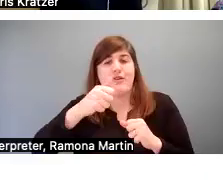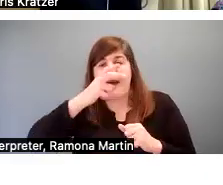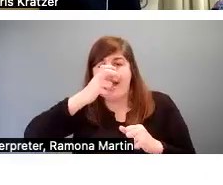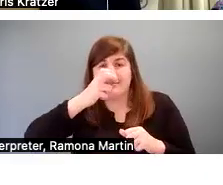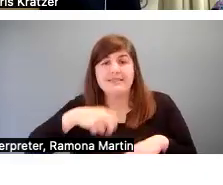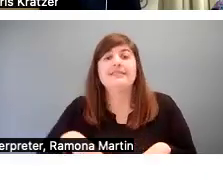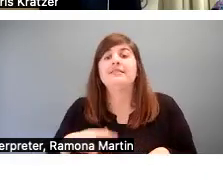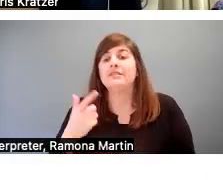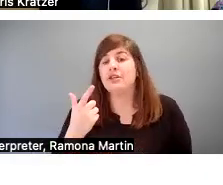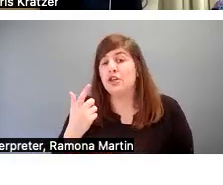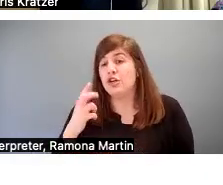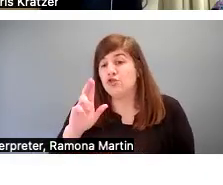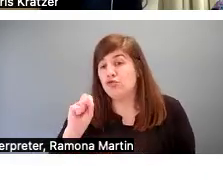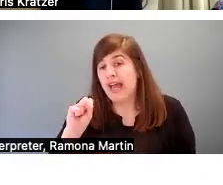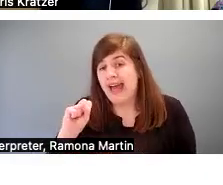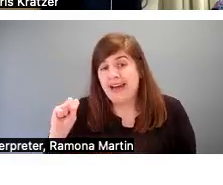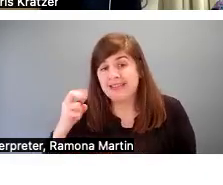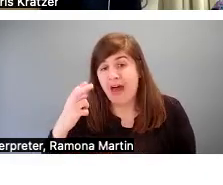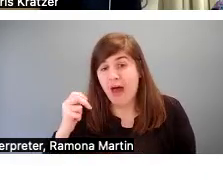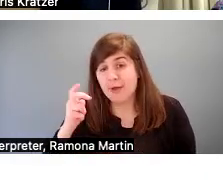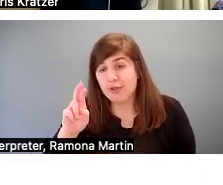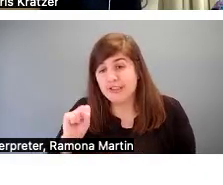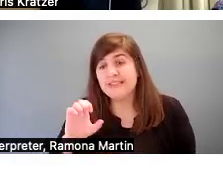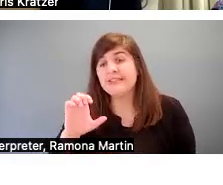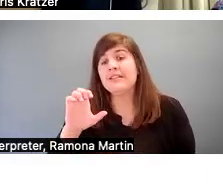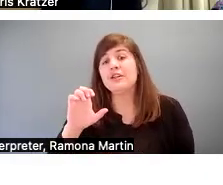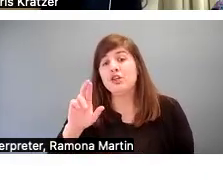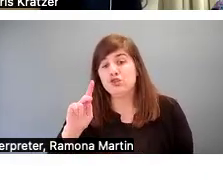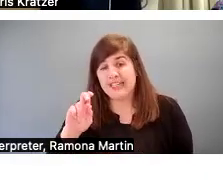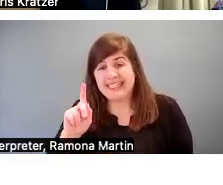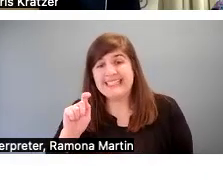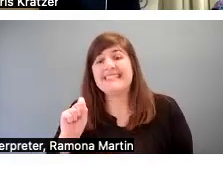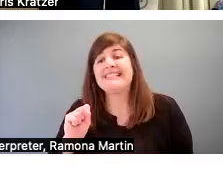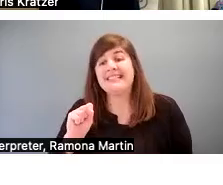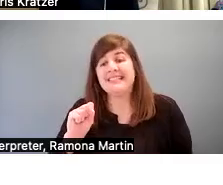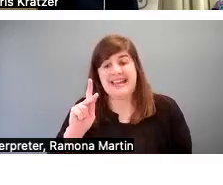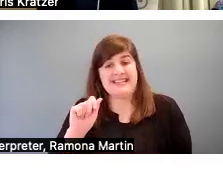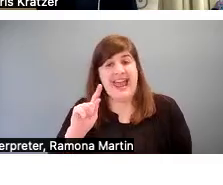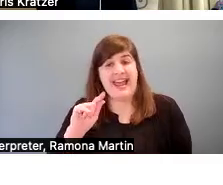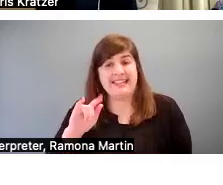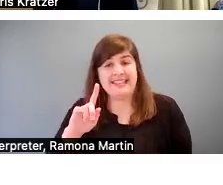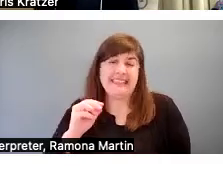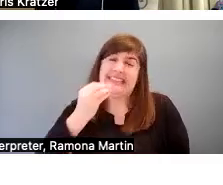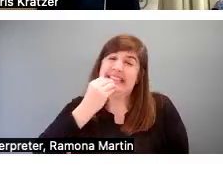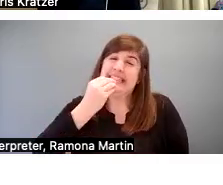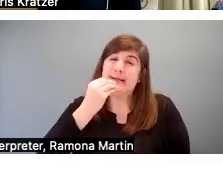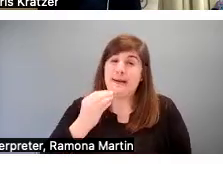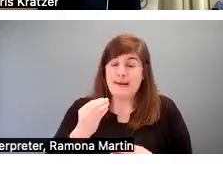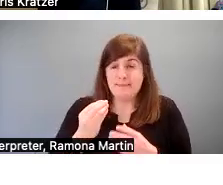Grasshoppers, crickets, and katydids eat plants, and some of them can sing.